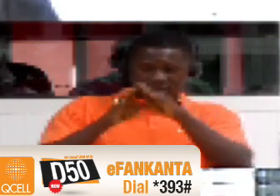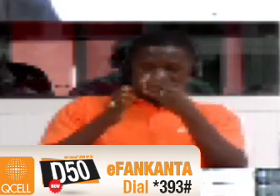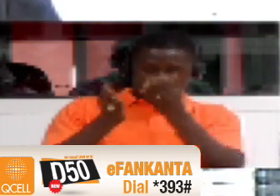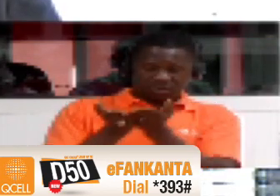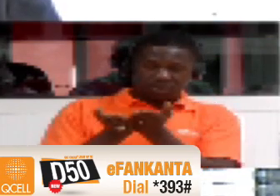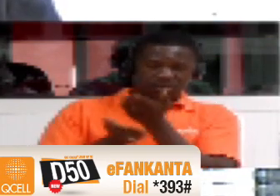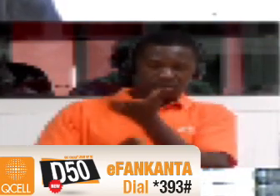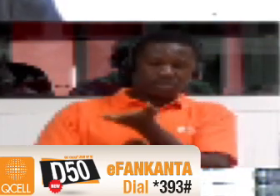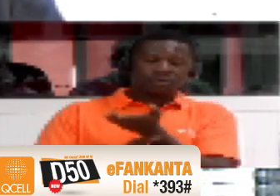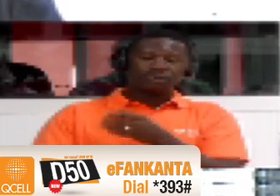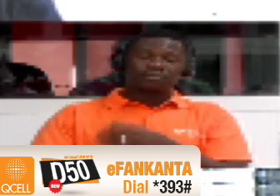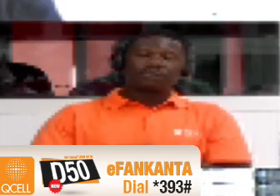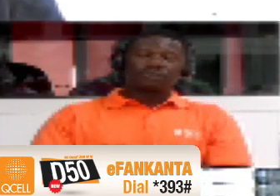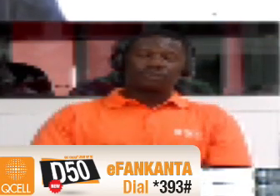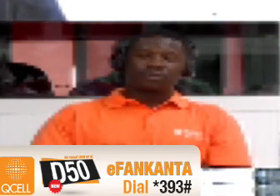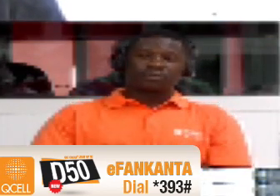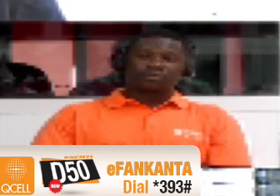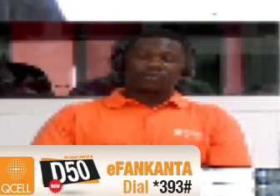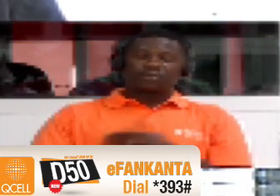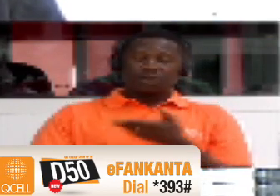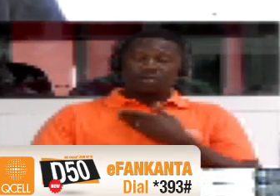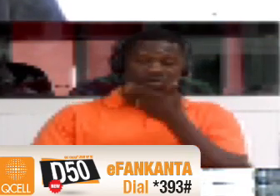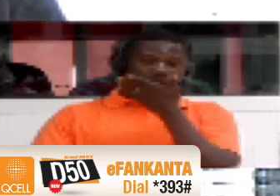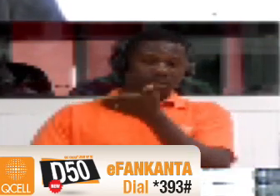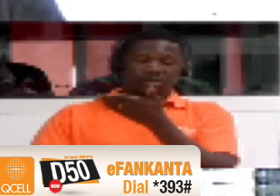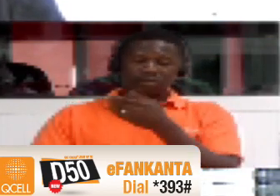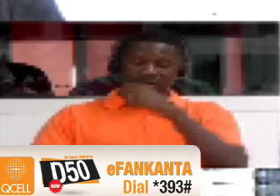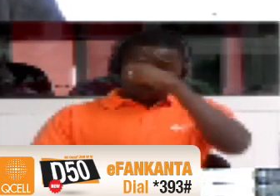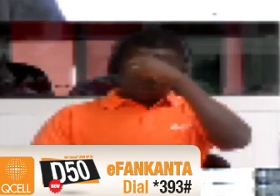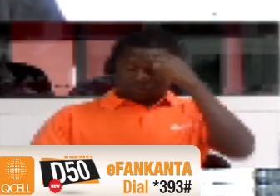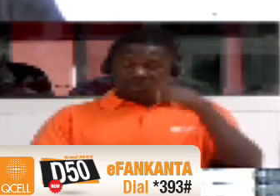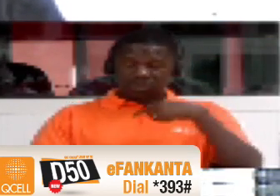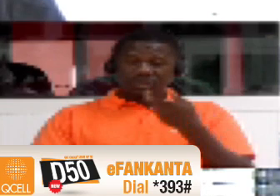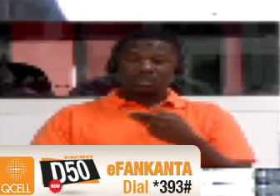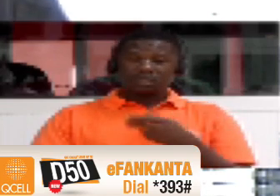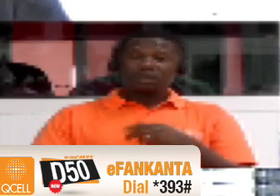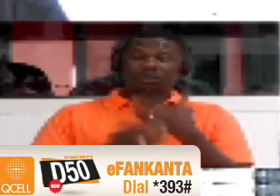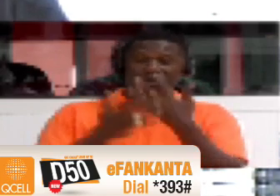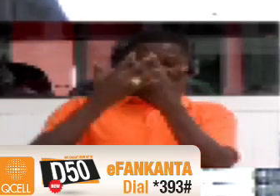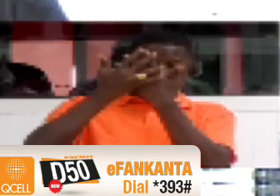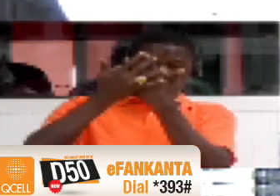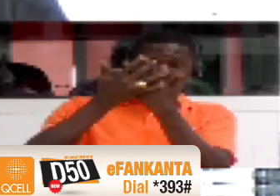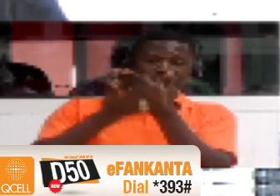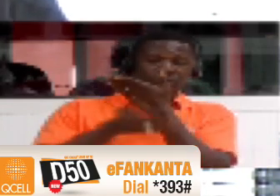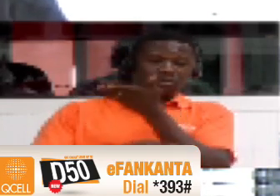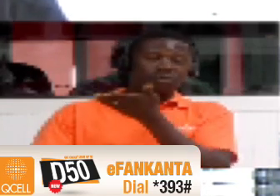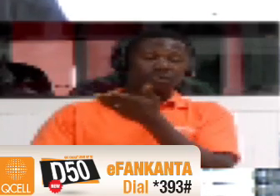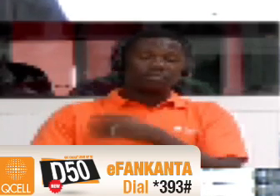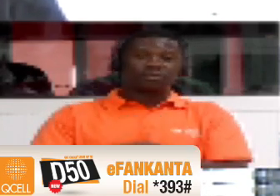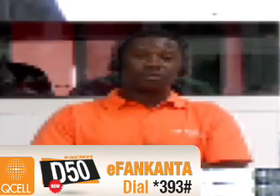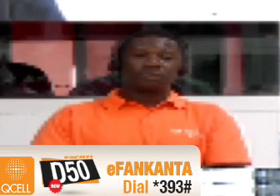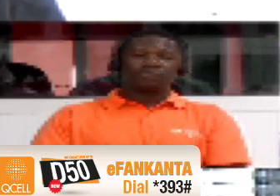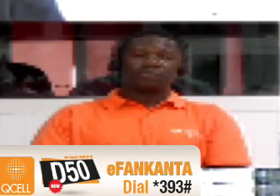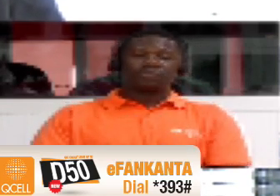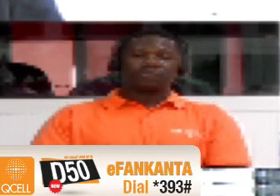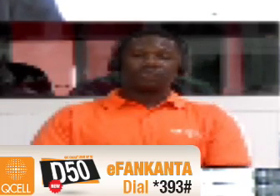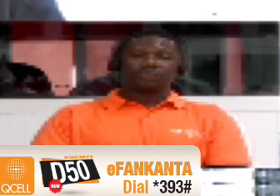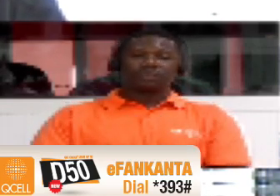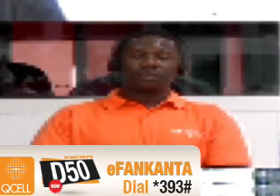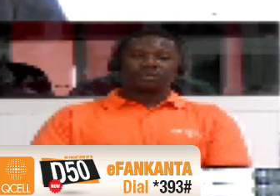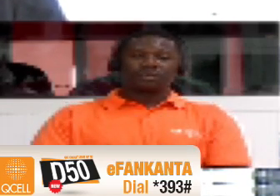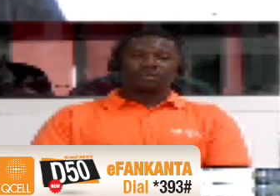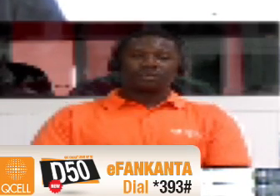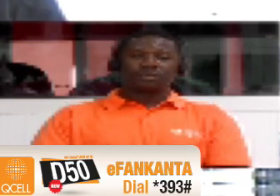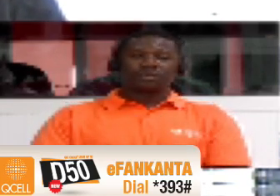ke woto mile 2 lokun. I was there and I conducted duties in that platoon at mile 2. What time mo tan ne